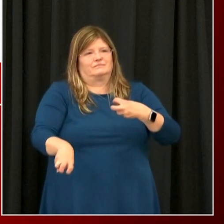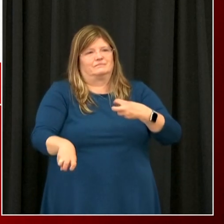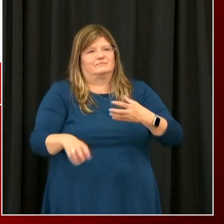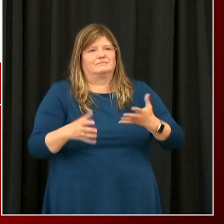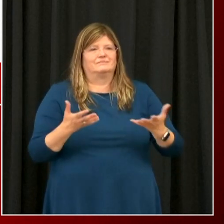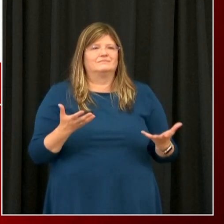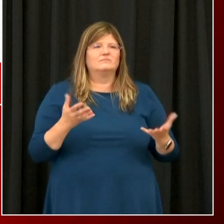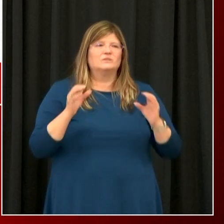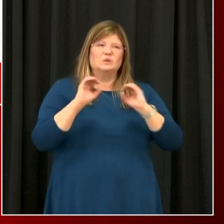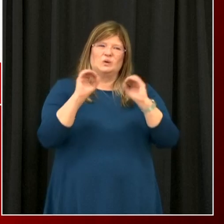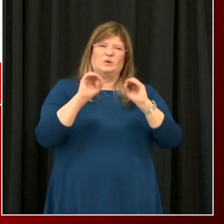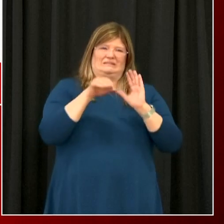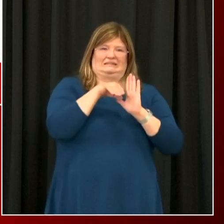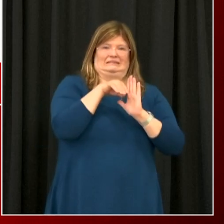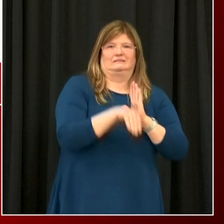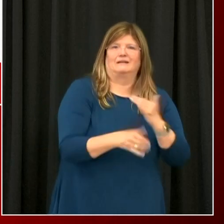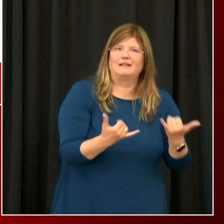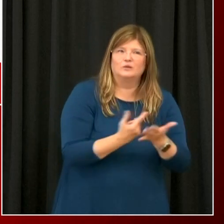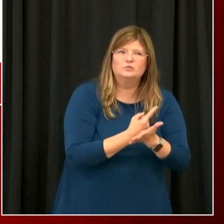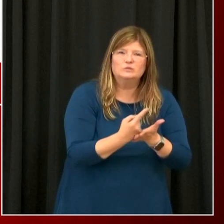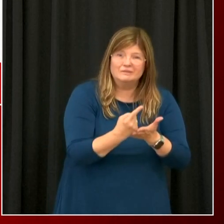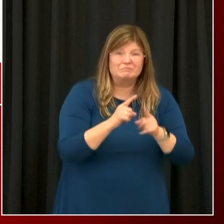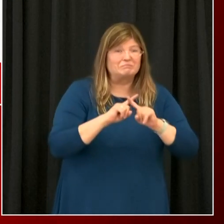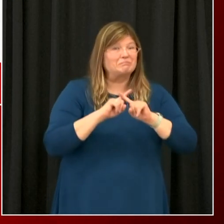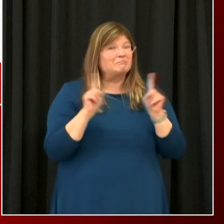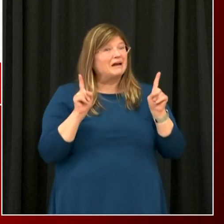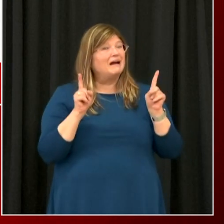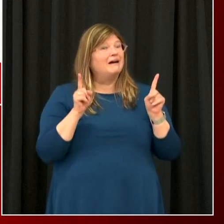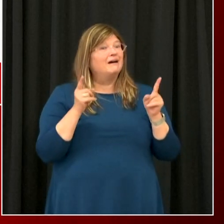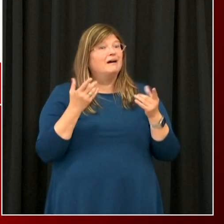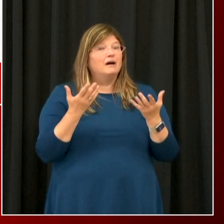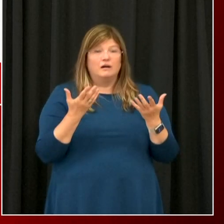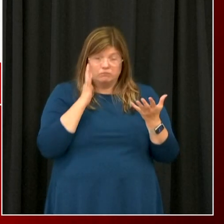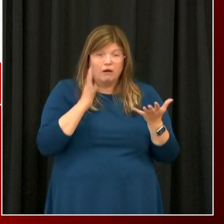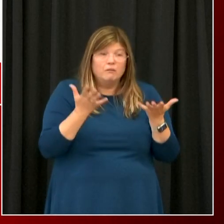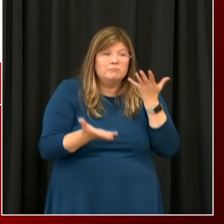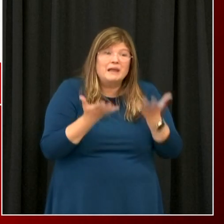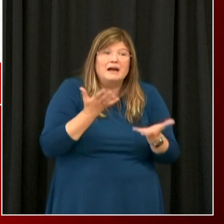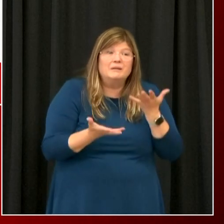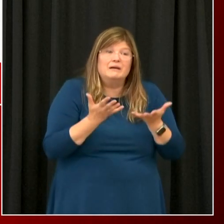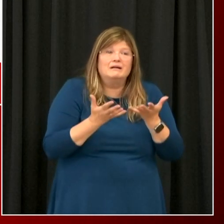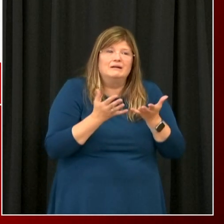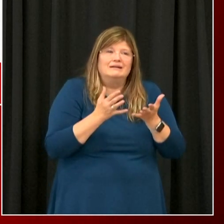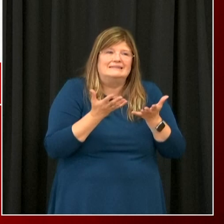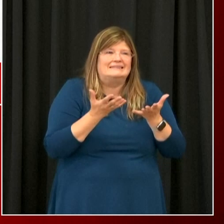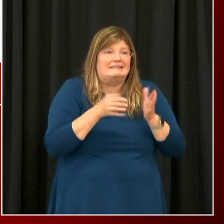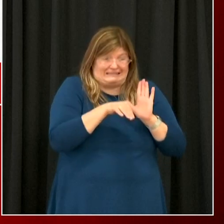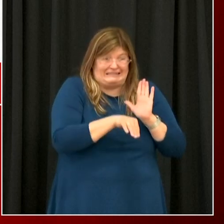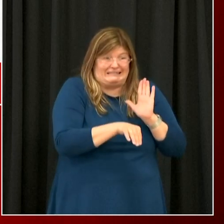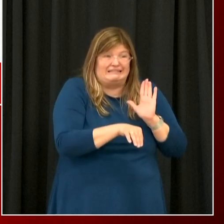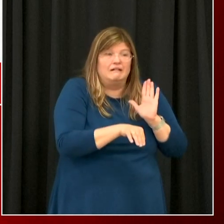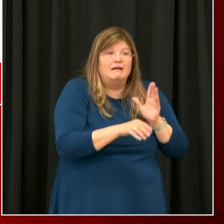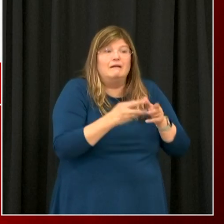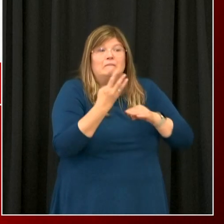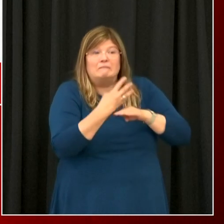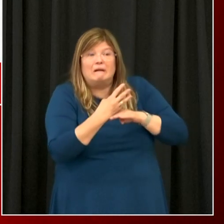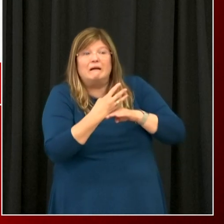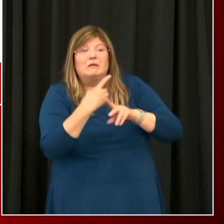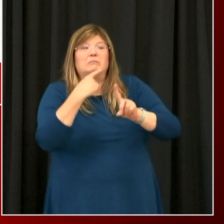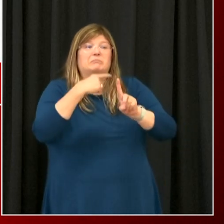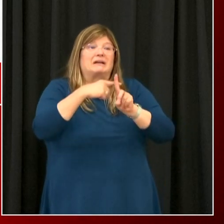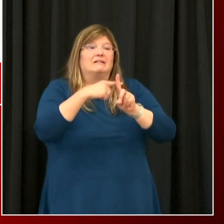week, or we could continue to count those 4 days of decline plus the 14 days when we fully see the impact